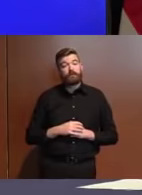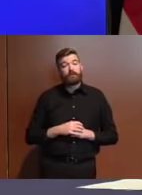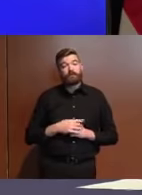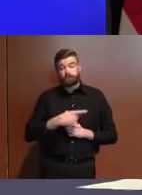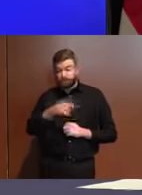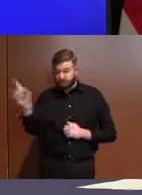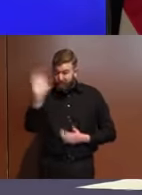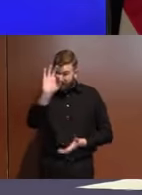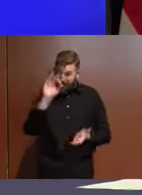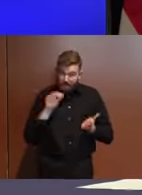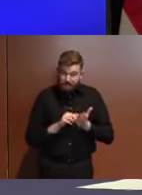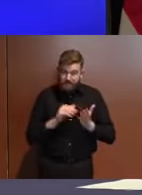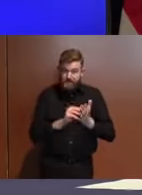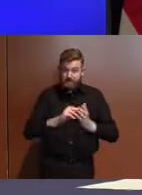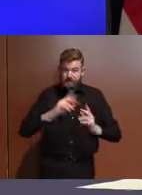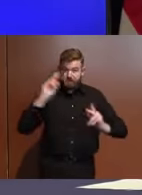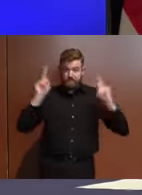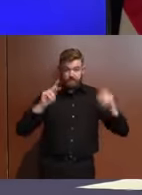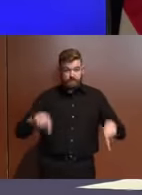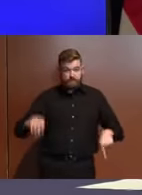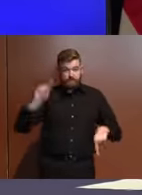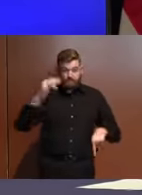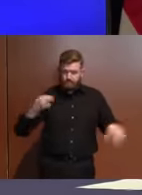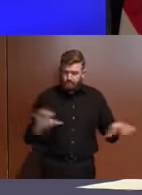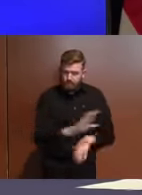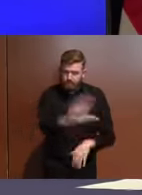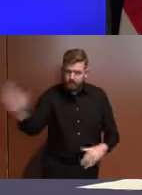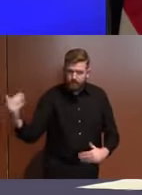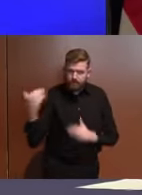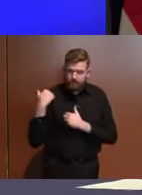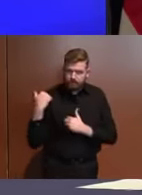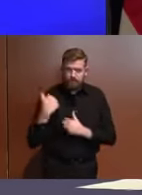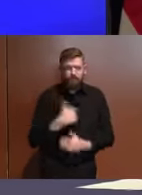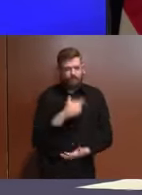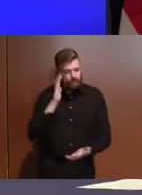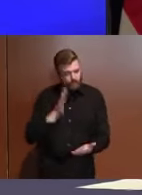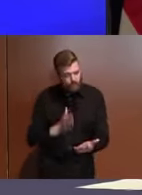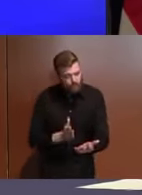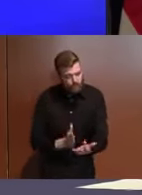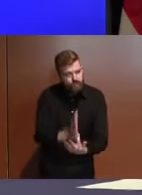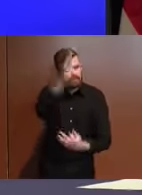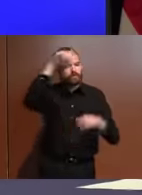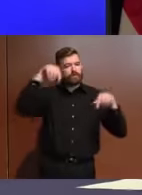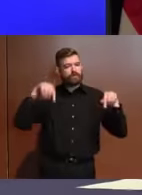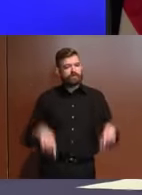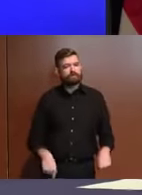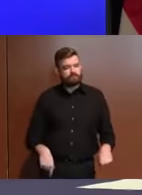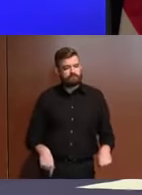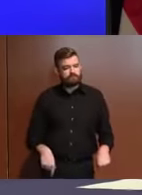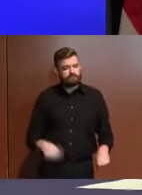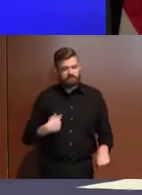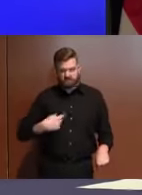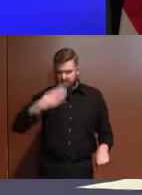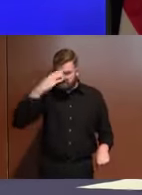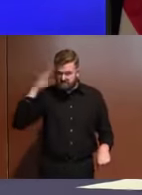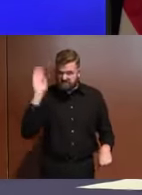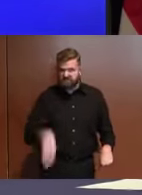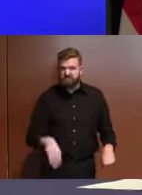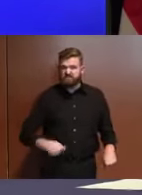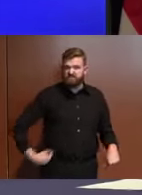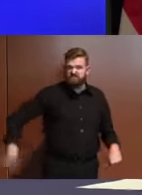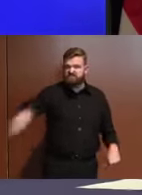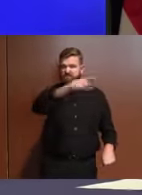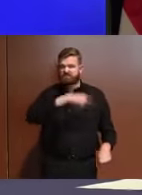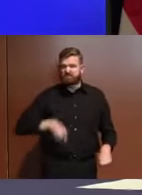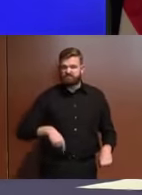does our part. We will come through this unequivocally as one family, stronger than ever